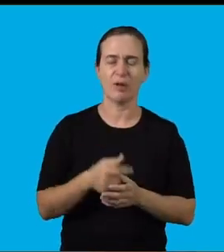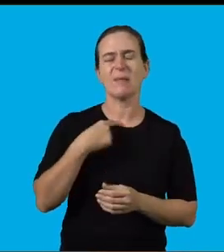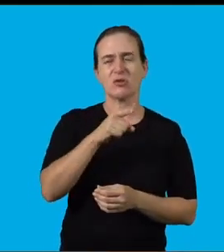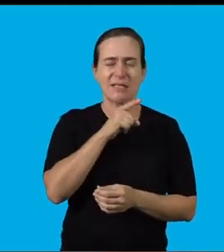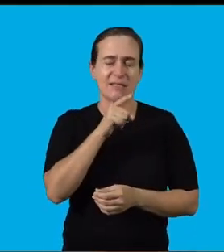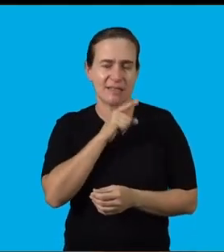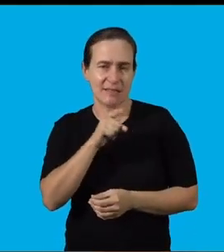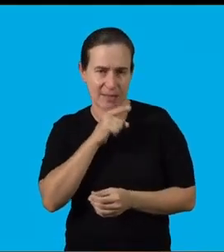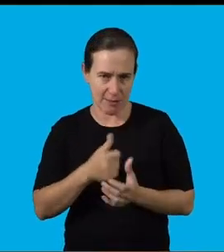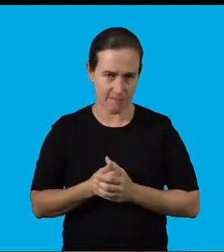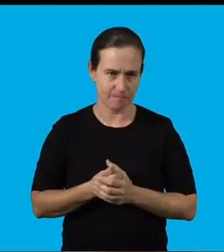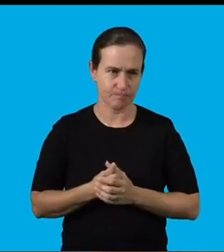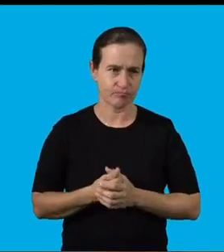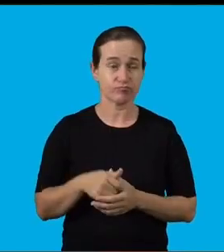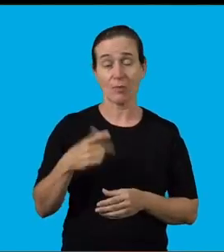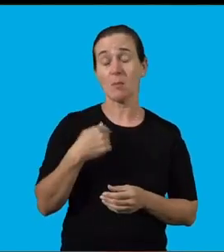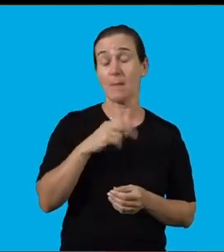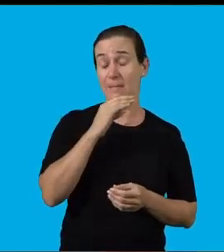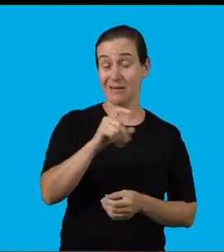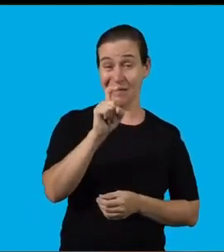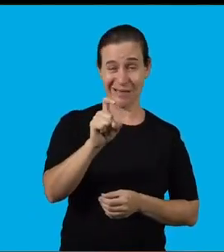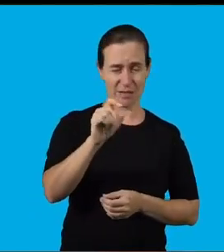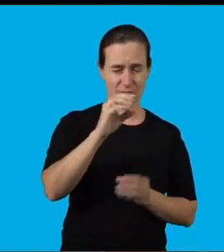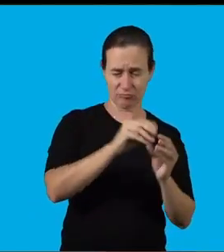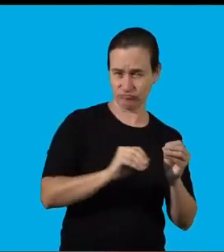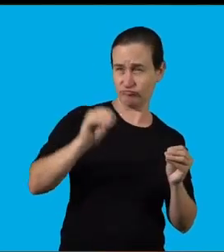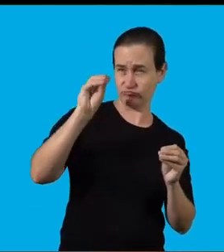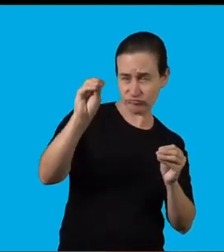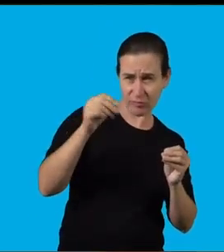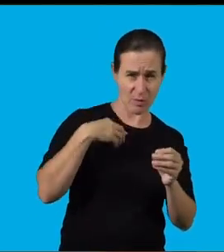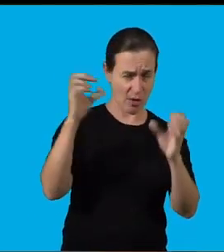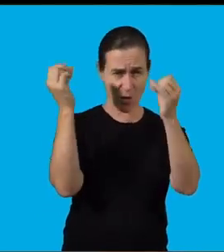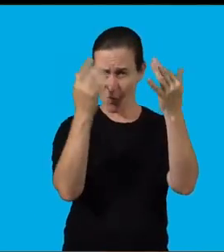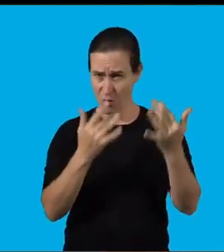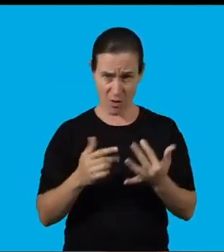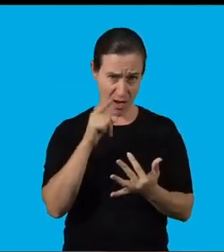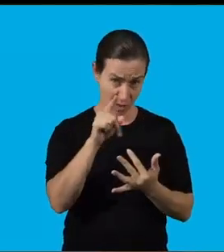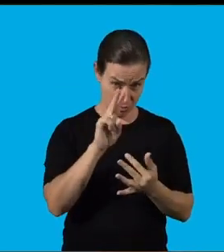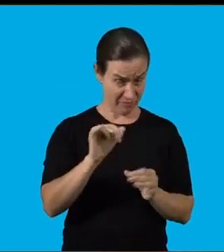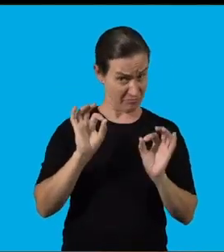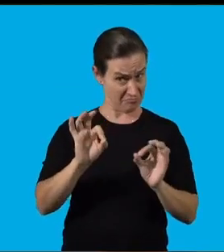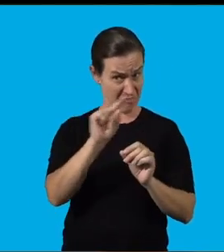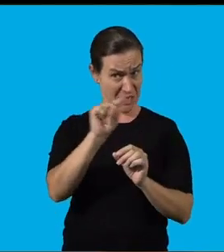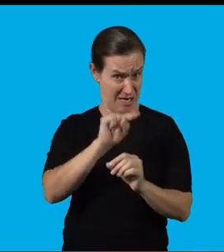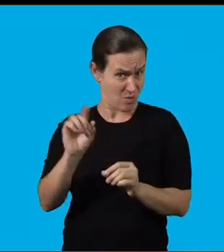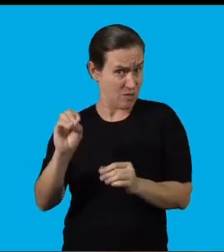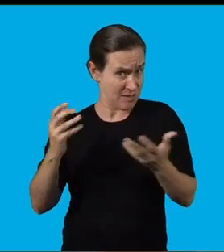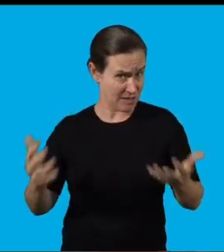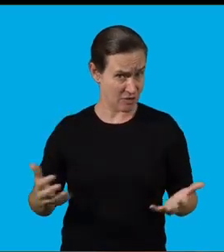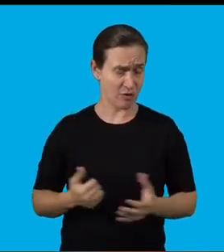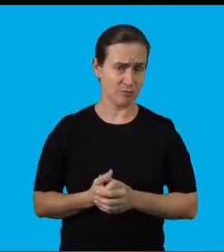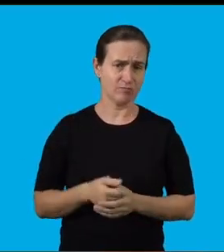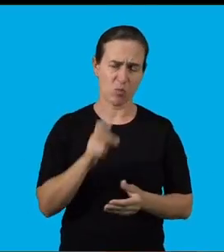do we determine that the function value is 0? We simply substitute the x value in place of x. And